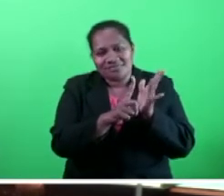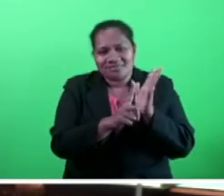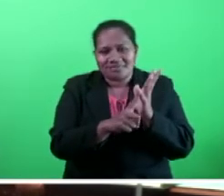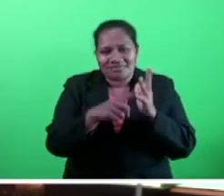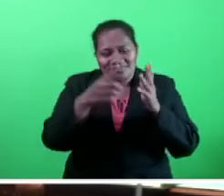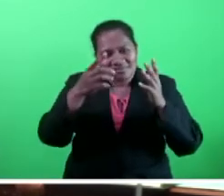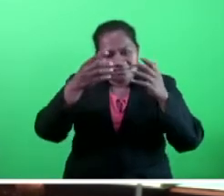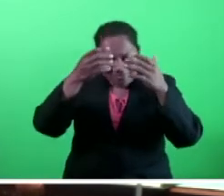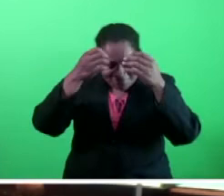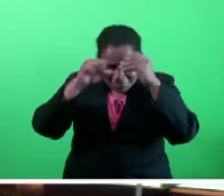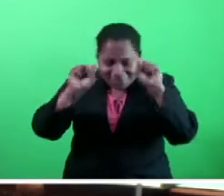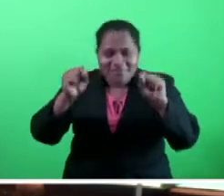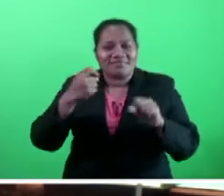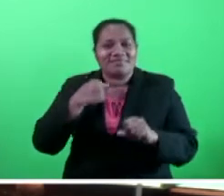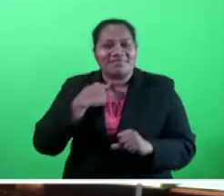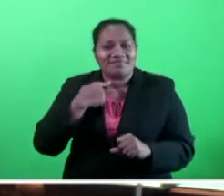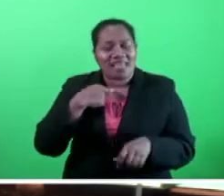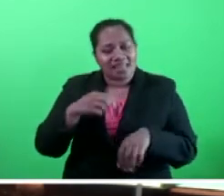is a point of order. Point of order.